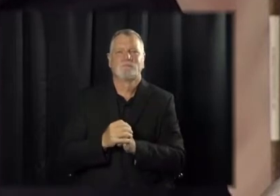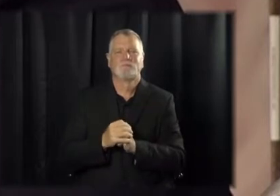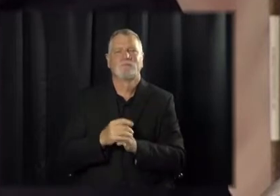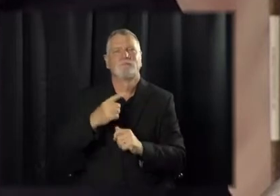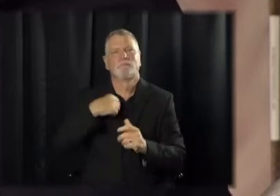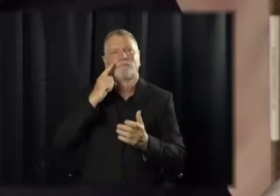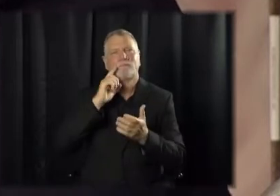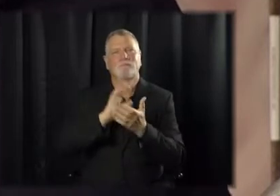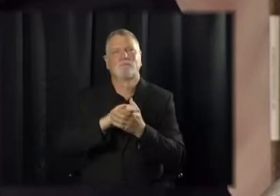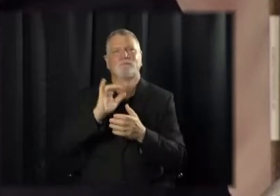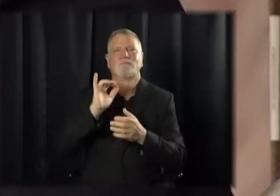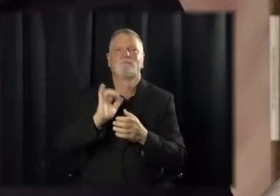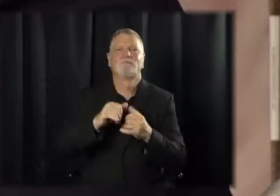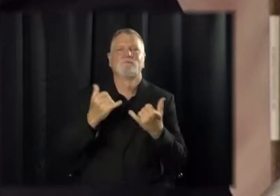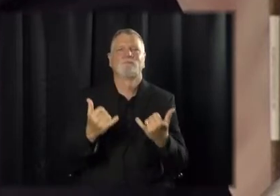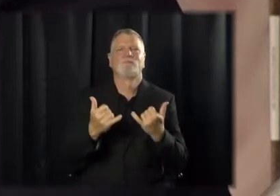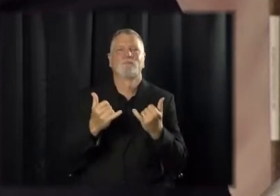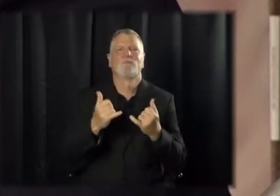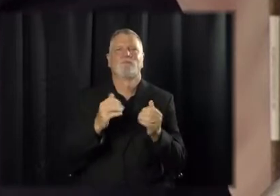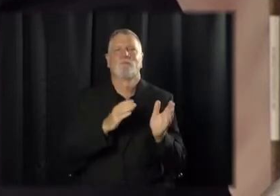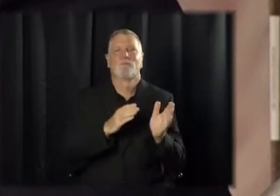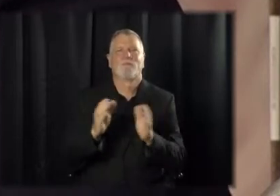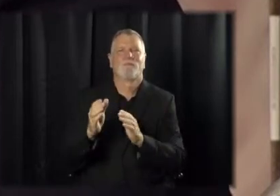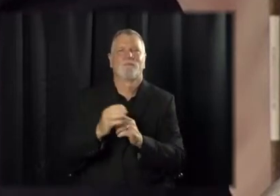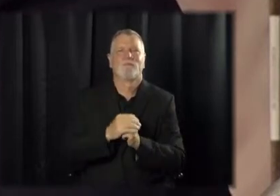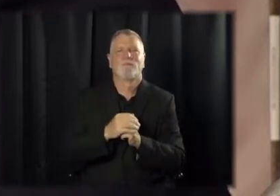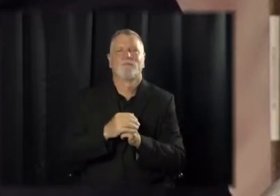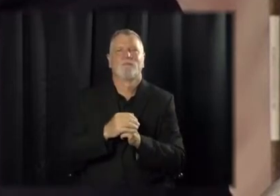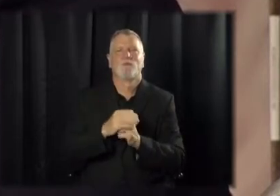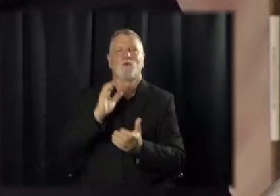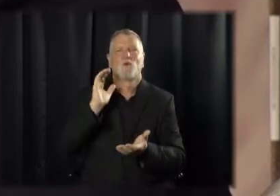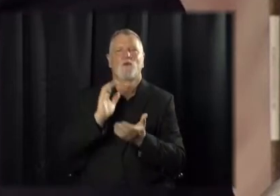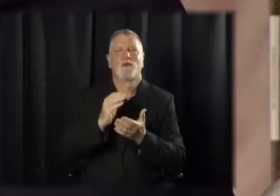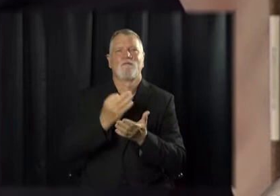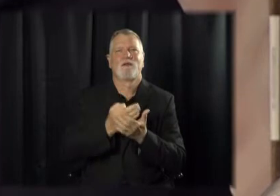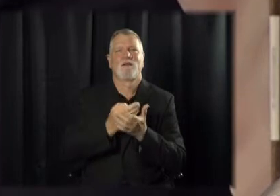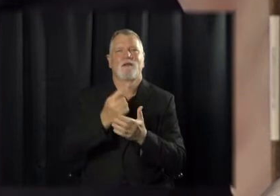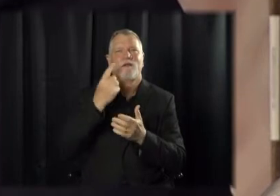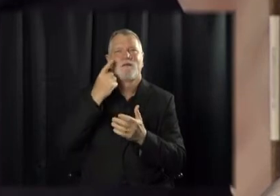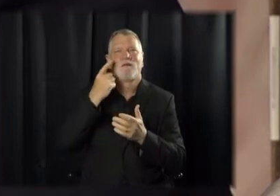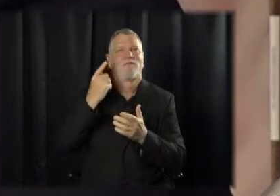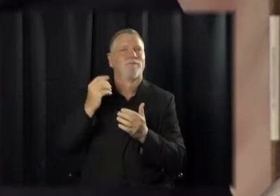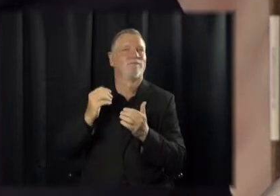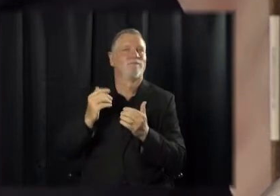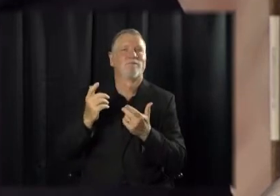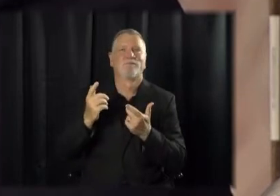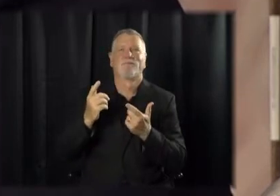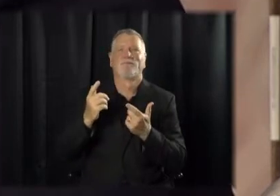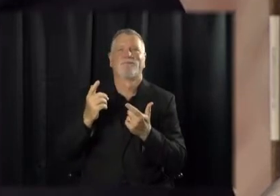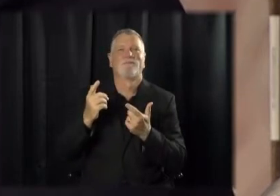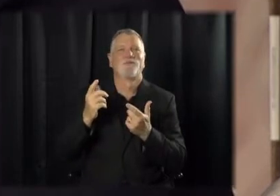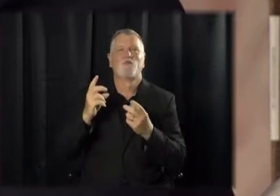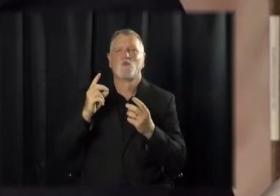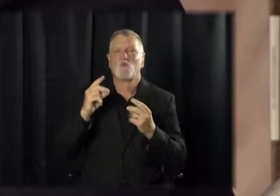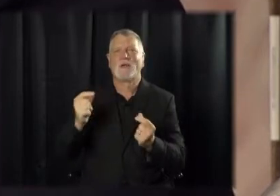I believe that the current fiscal plan reduces funding too far and too